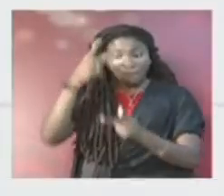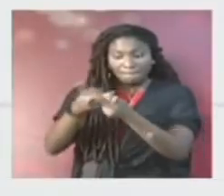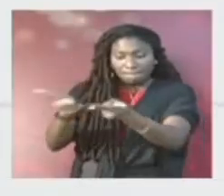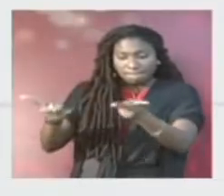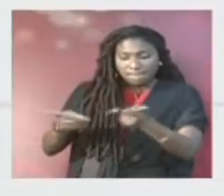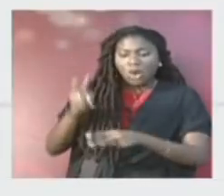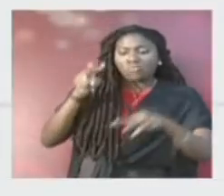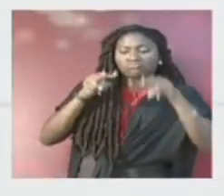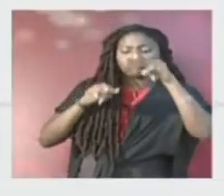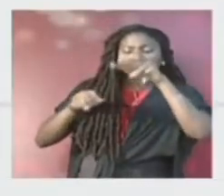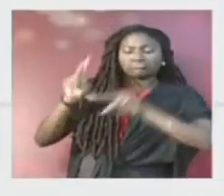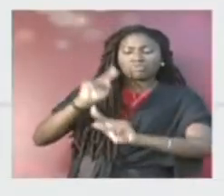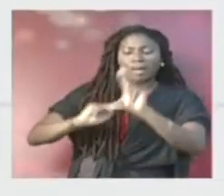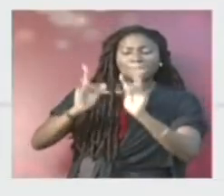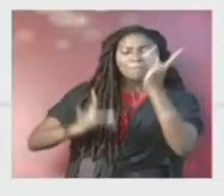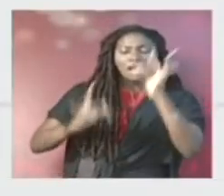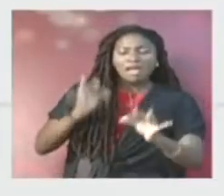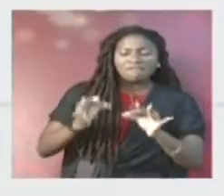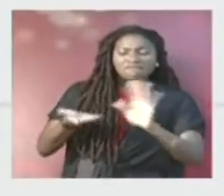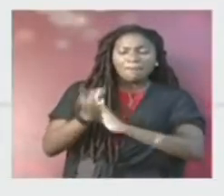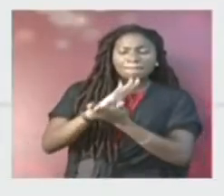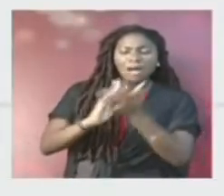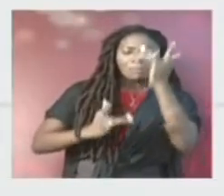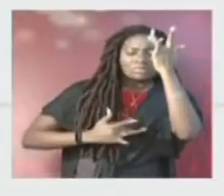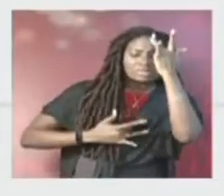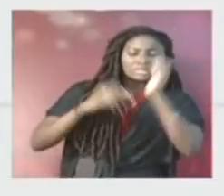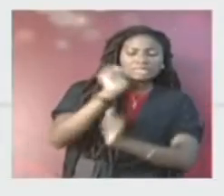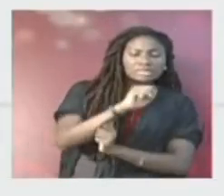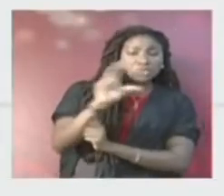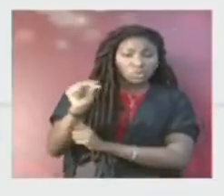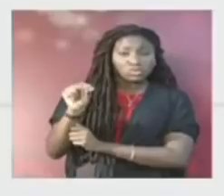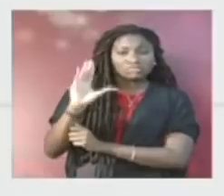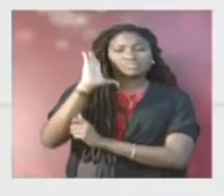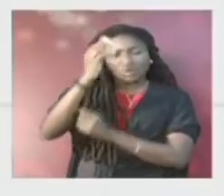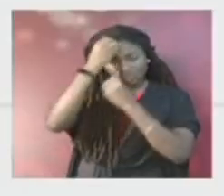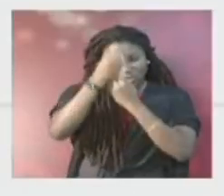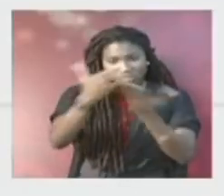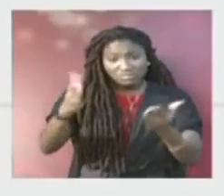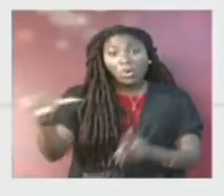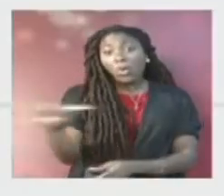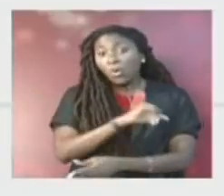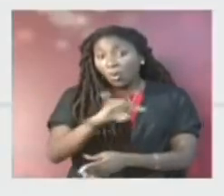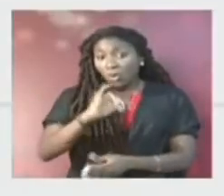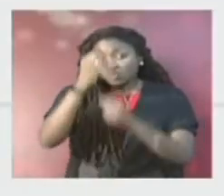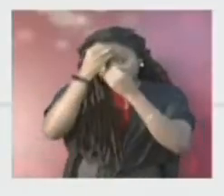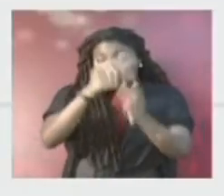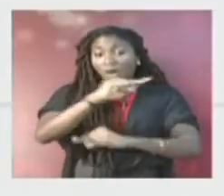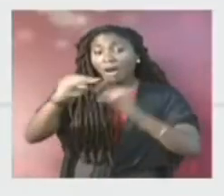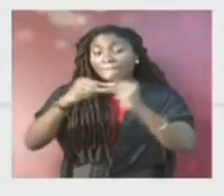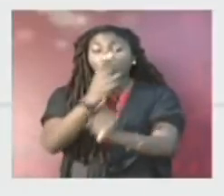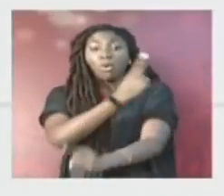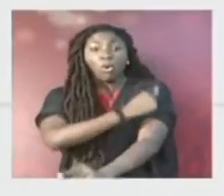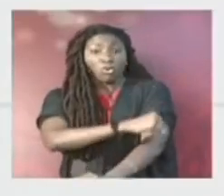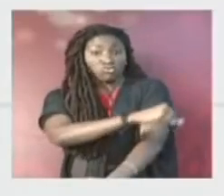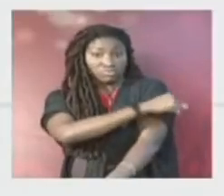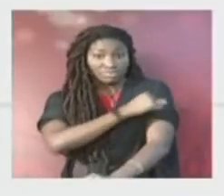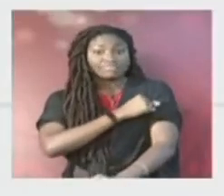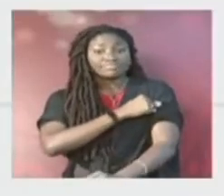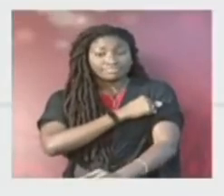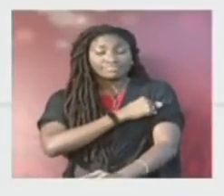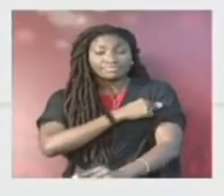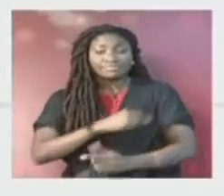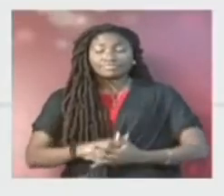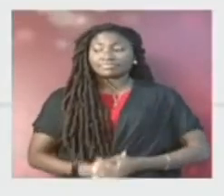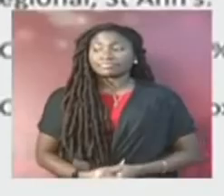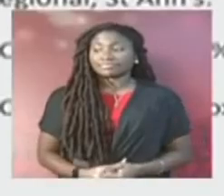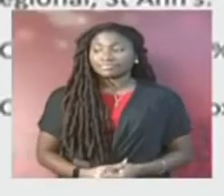I will be providing some details on the hospital system, which really would be one of the components of the entire system.